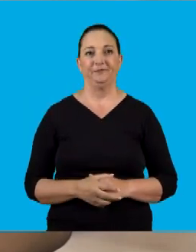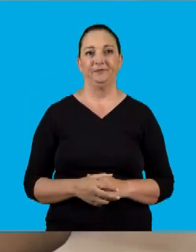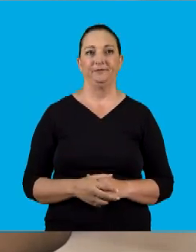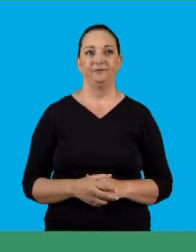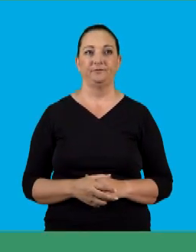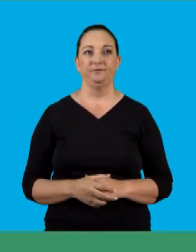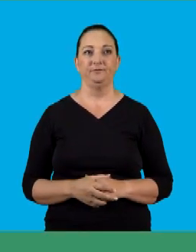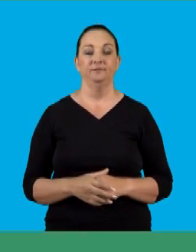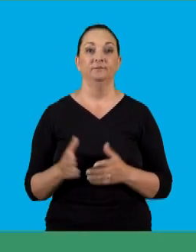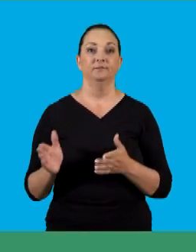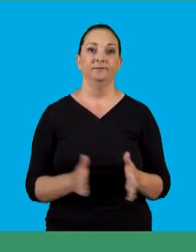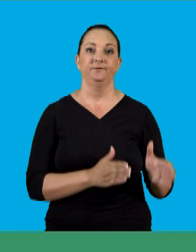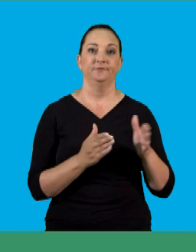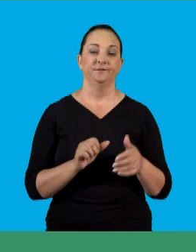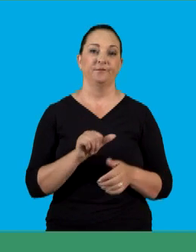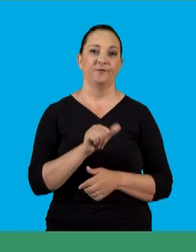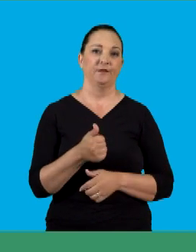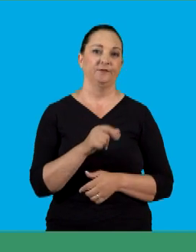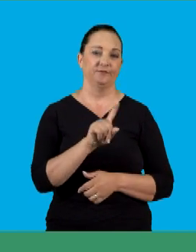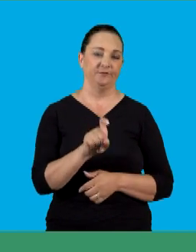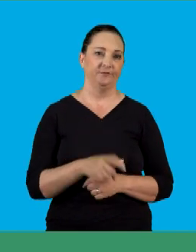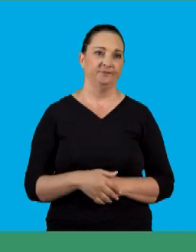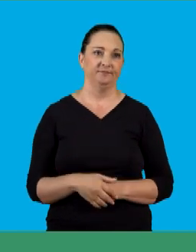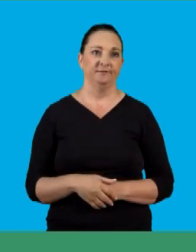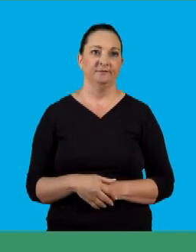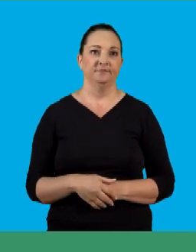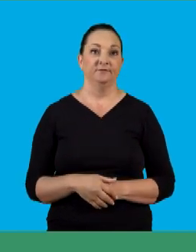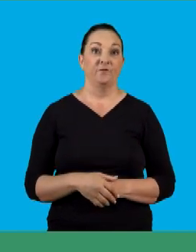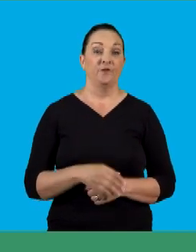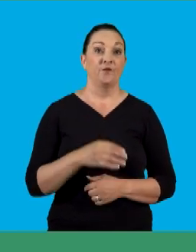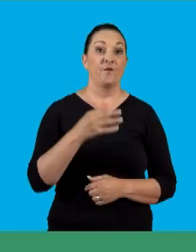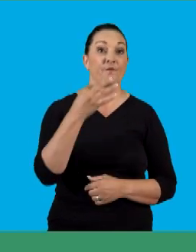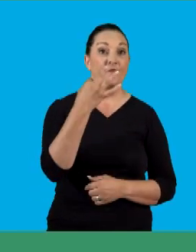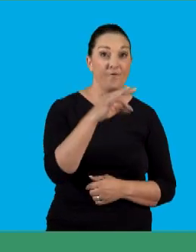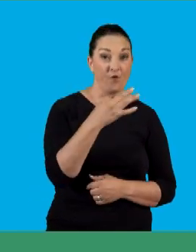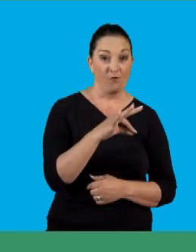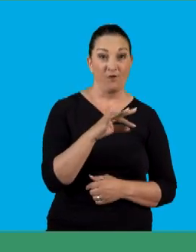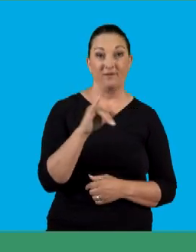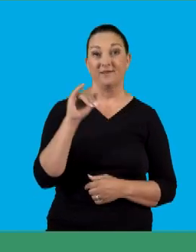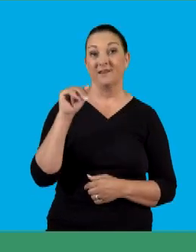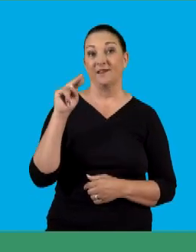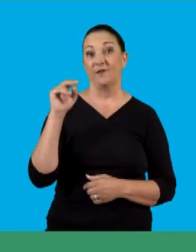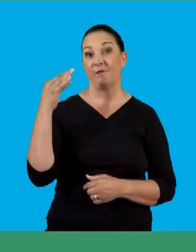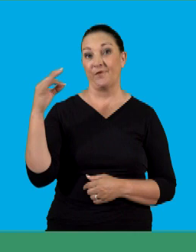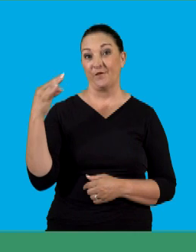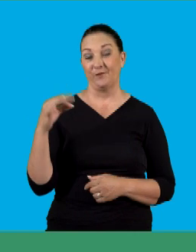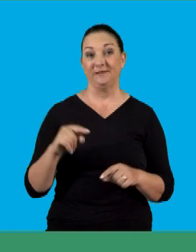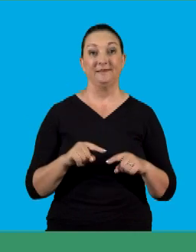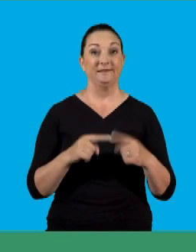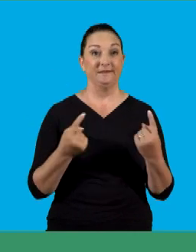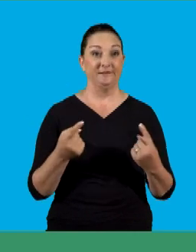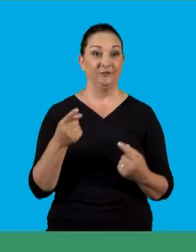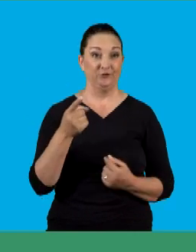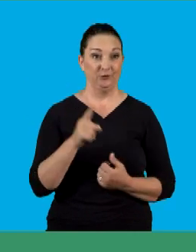sectors. Then let's move on to the next question. Distinguish between the formal and informal sector. So the